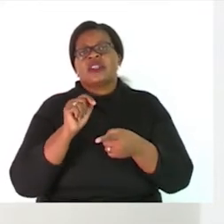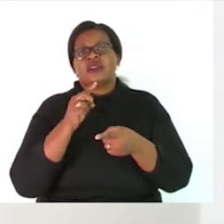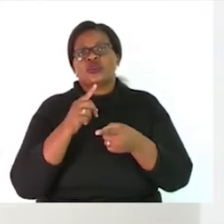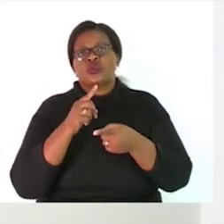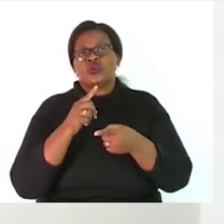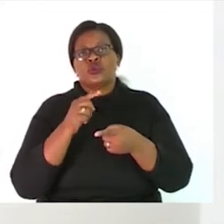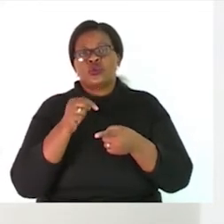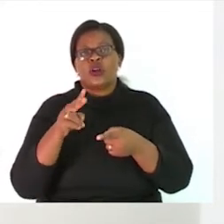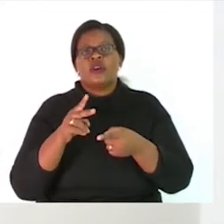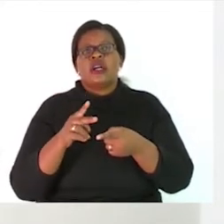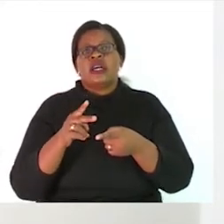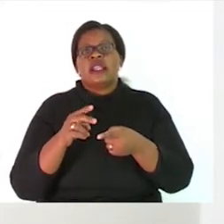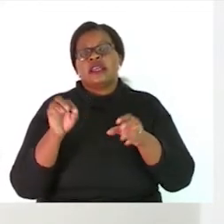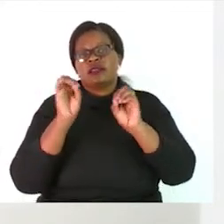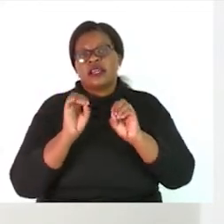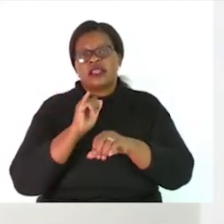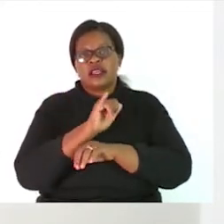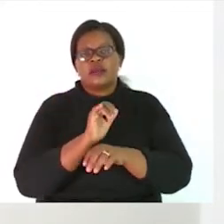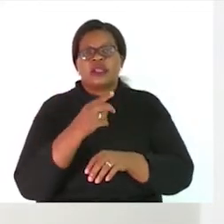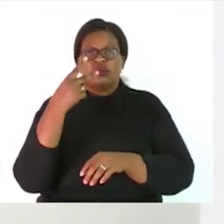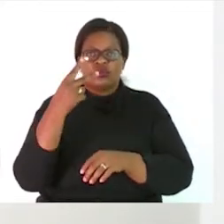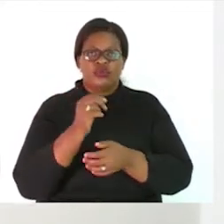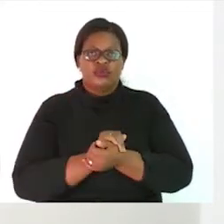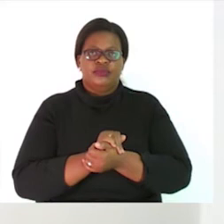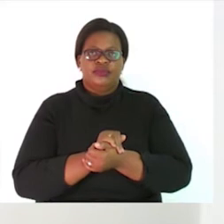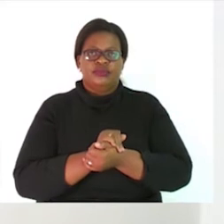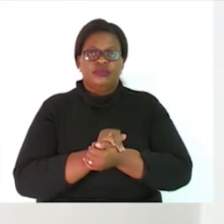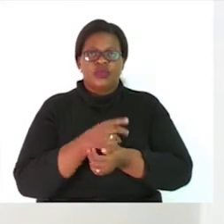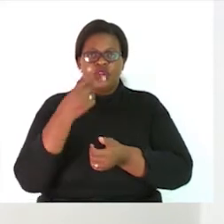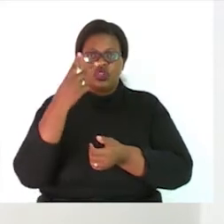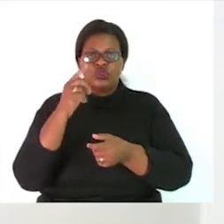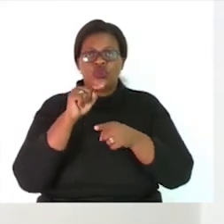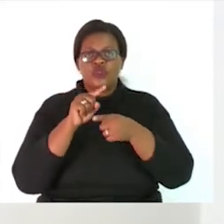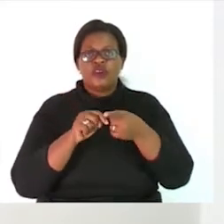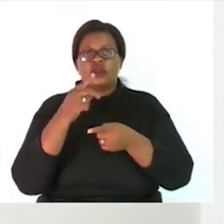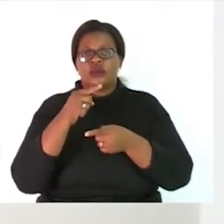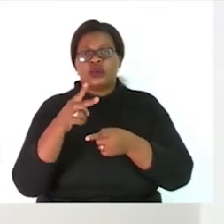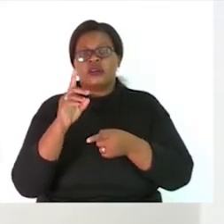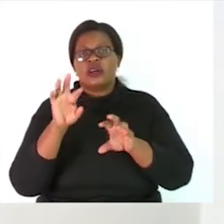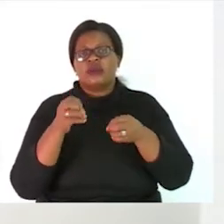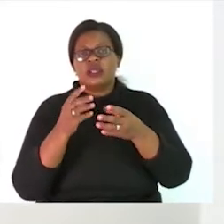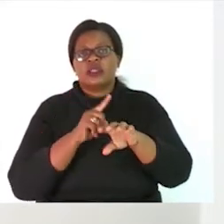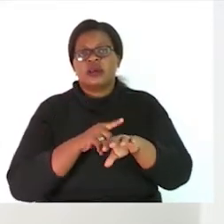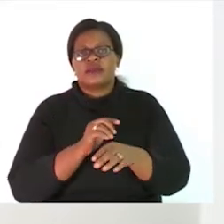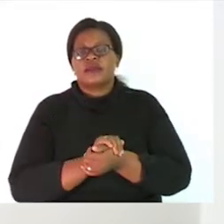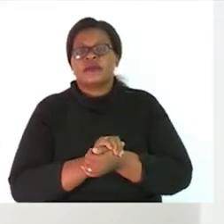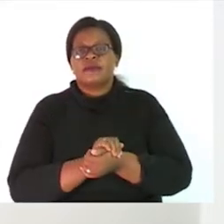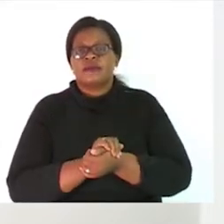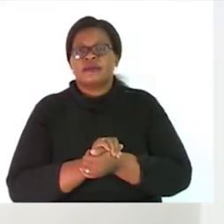remainder? 2. He says 2. 2 divided into 12, how many times?